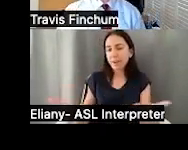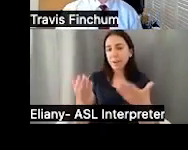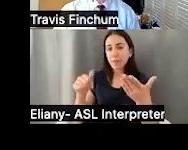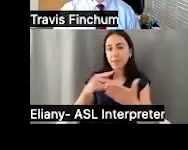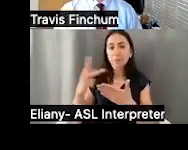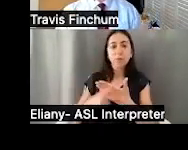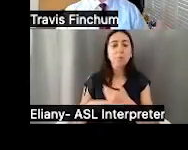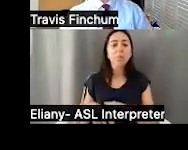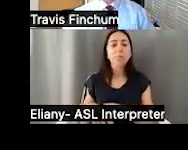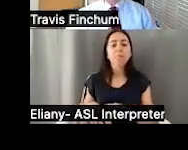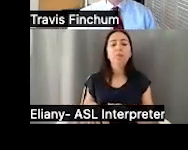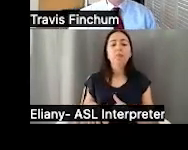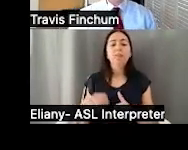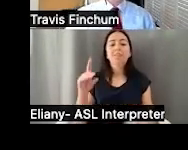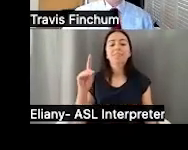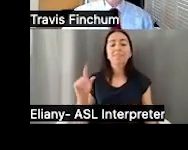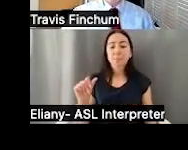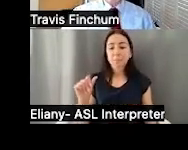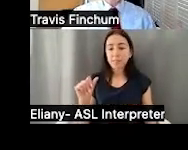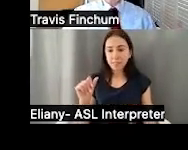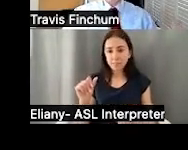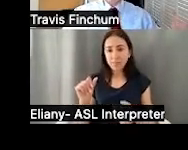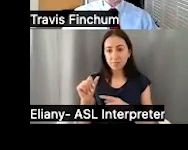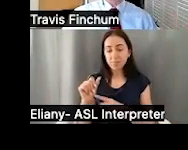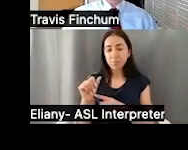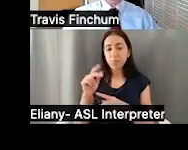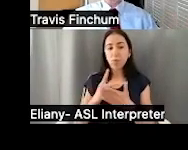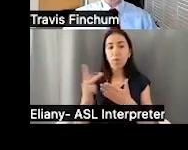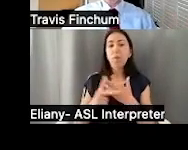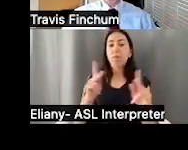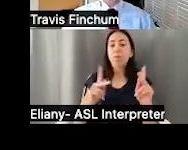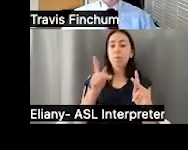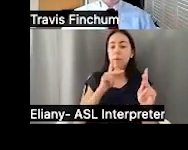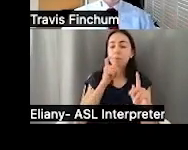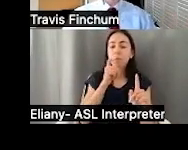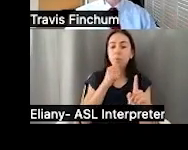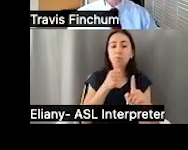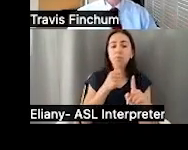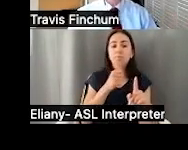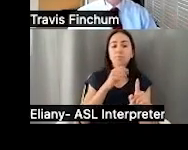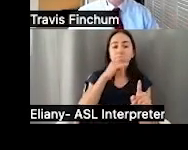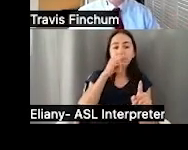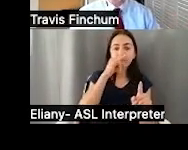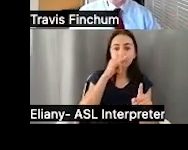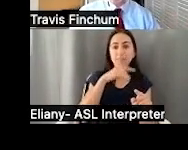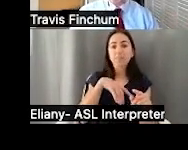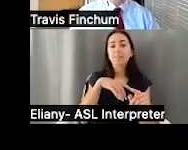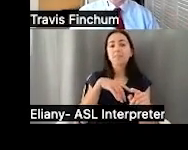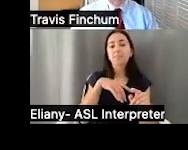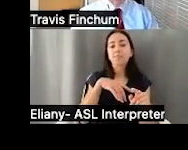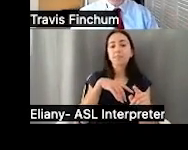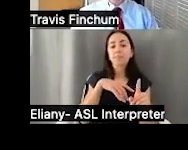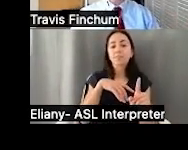Security benefit for sons and daughters of individuals who have worked and paid into the system, where